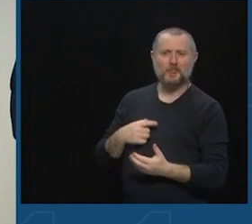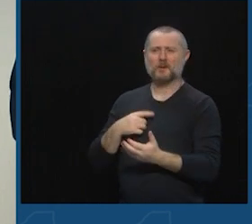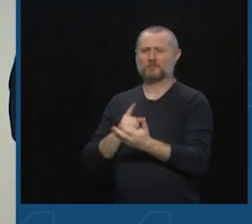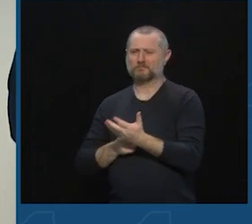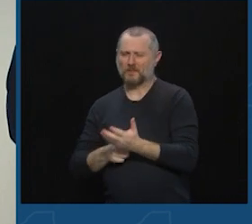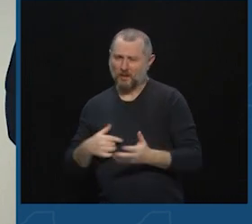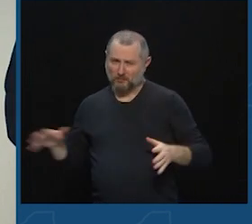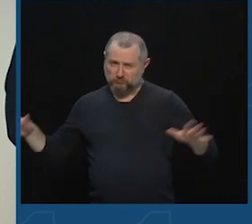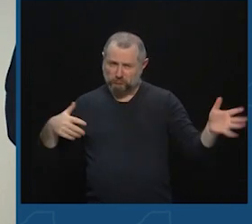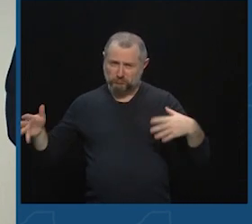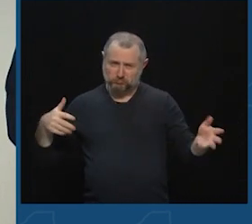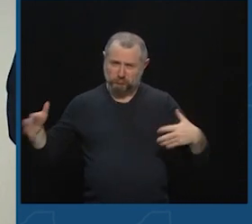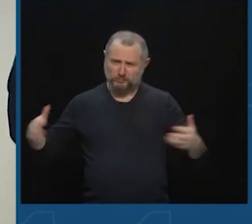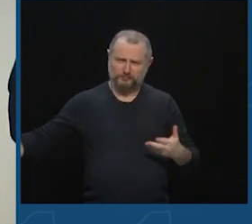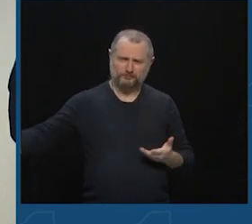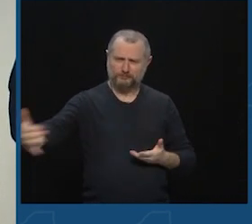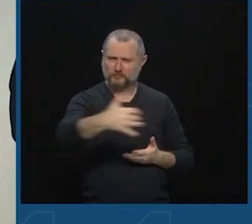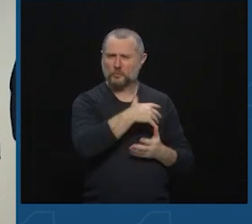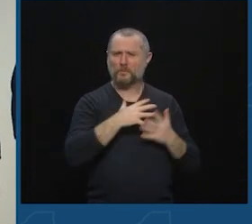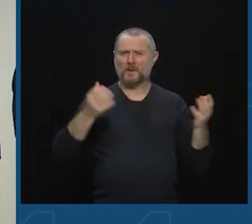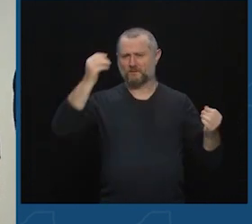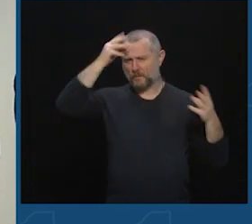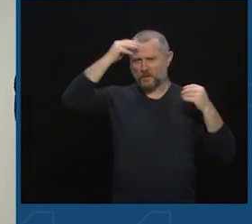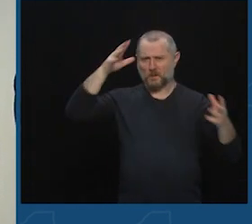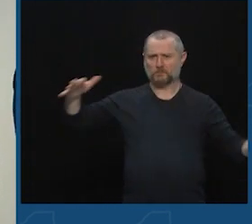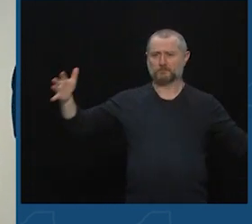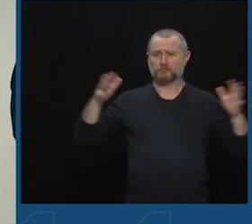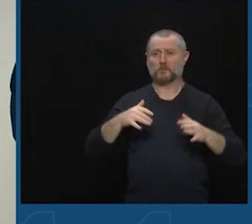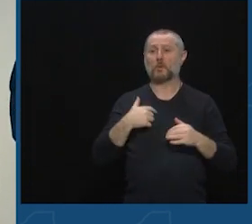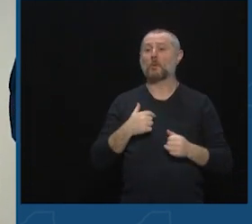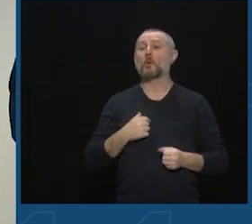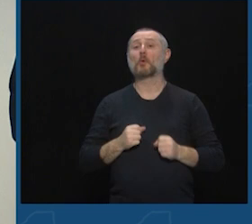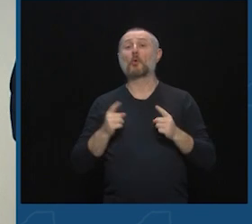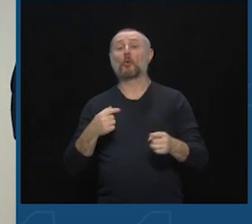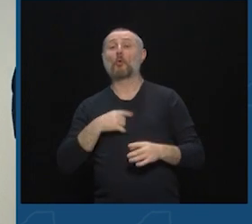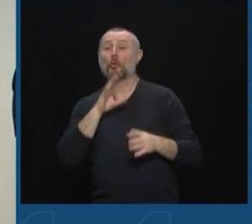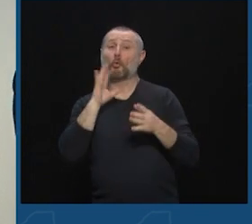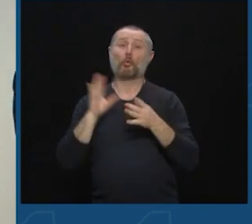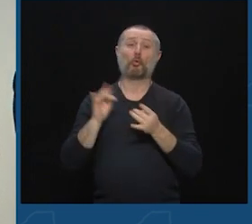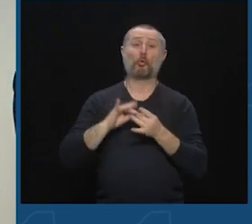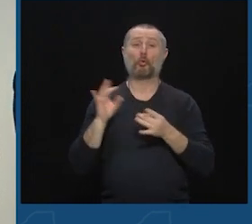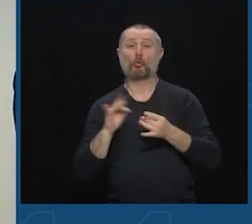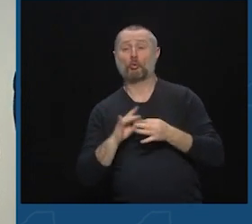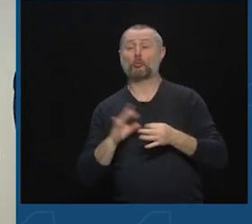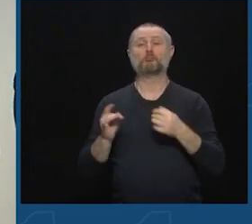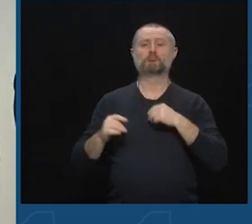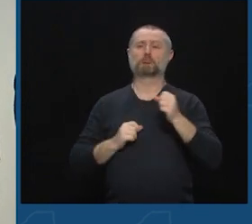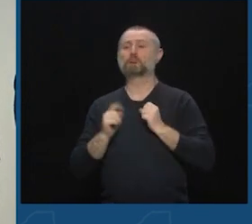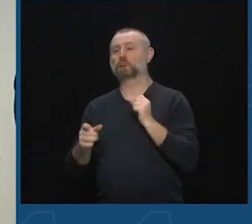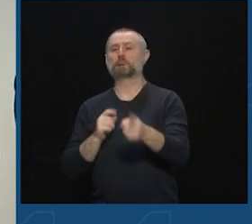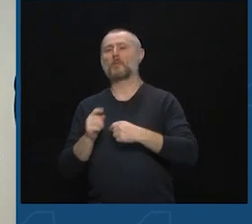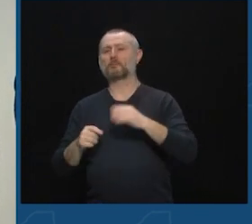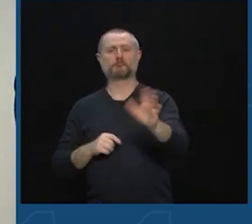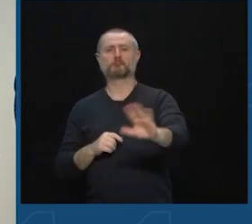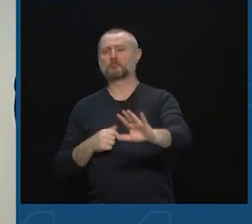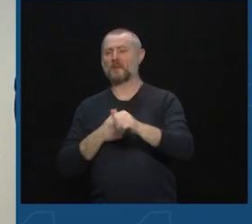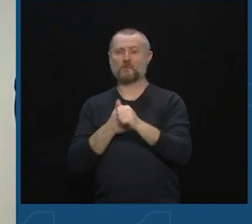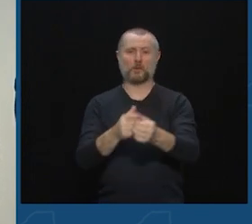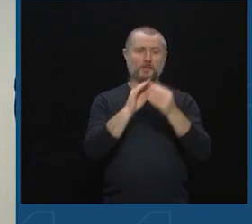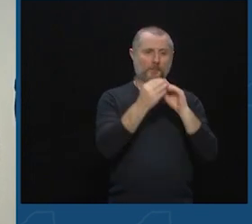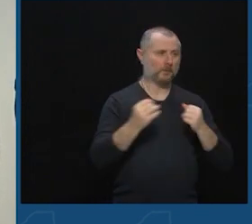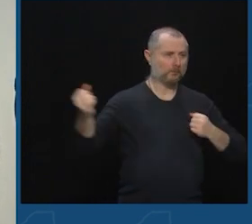I always said I would do that. It's not a knee-jerk reaction, but we are trending in a very, very good direction.